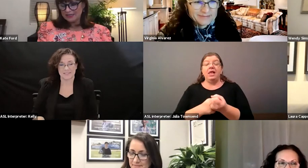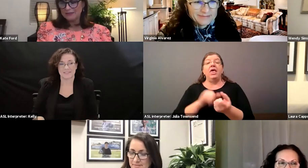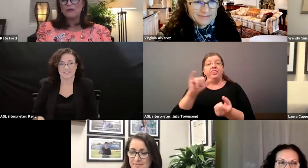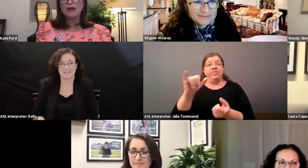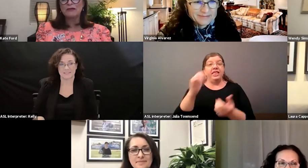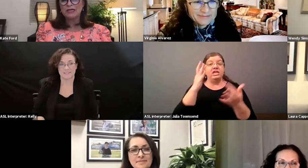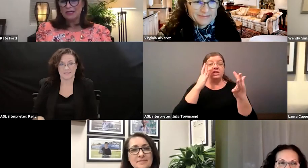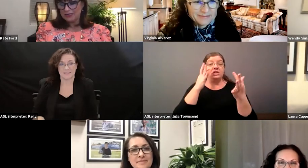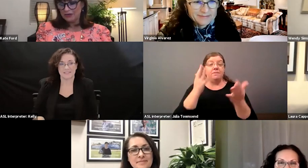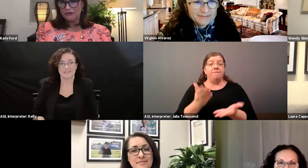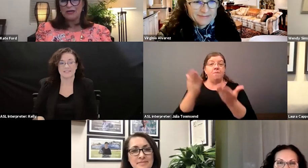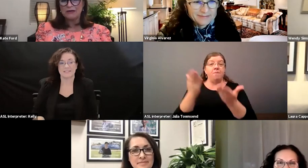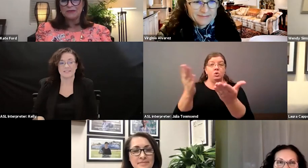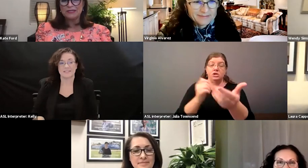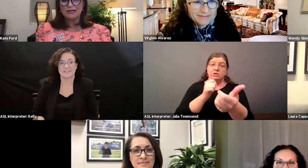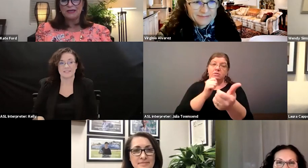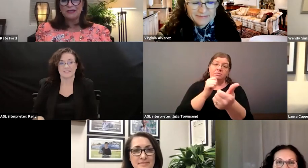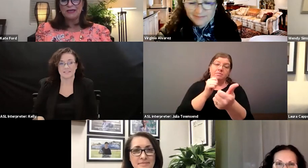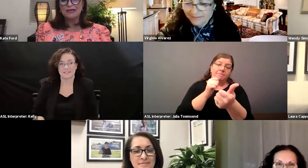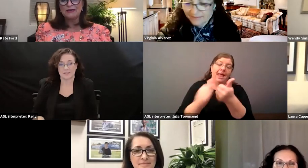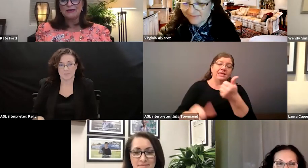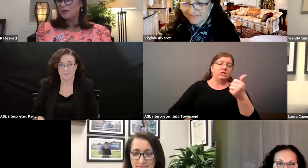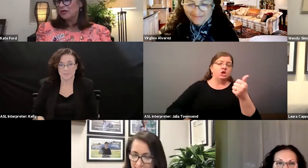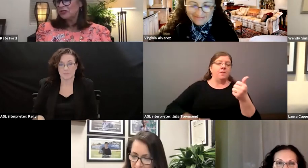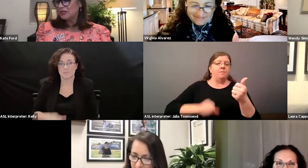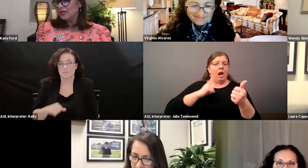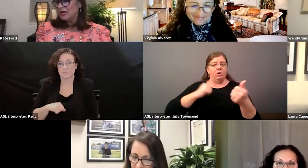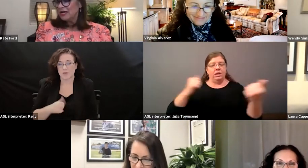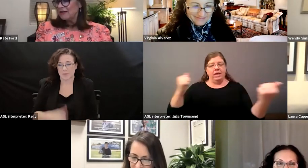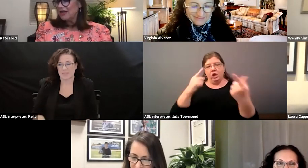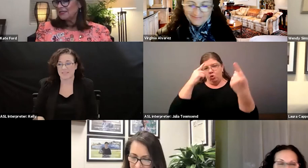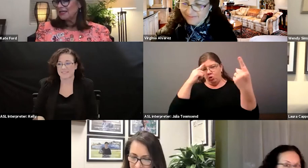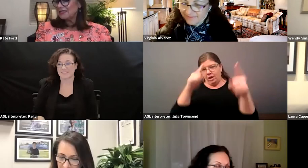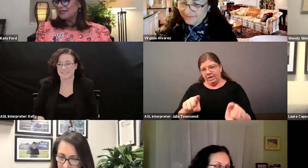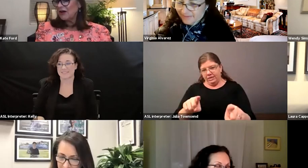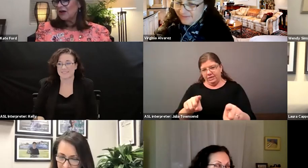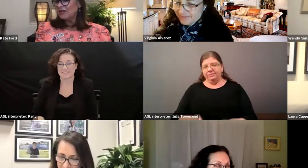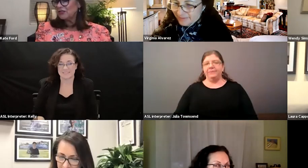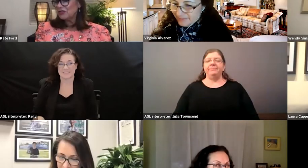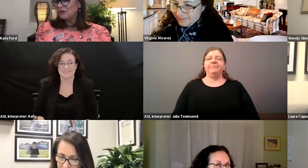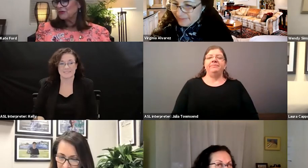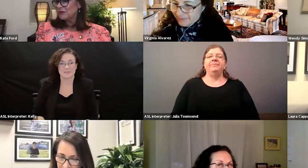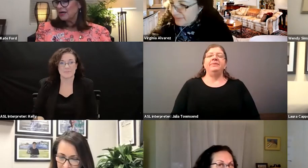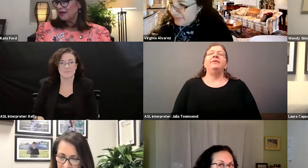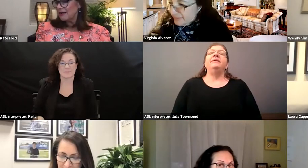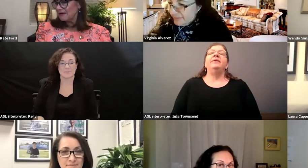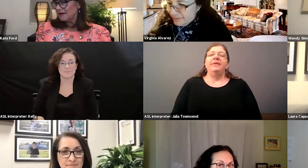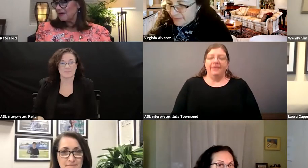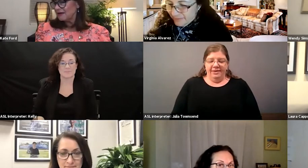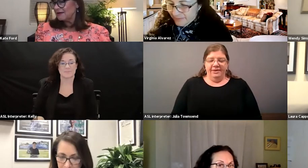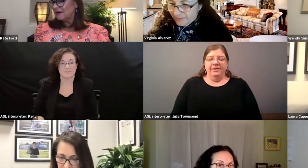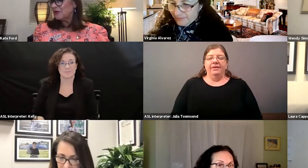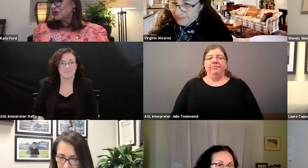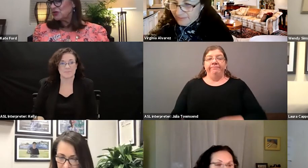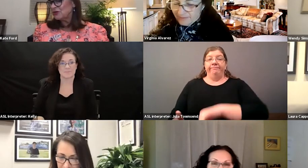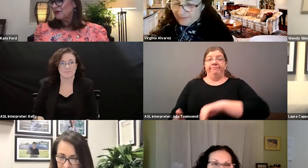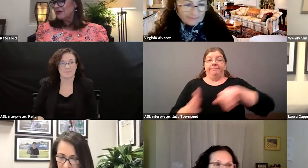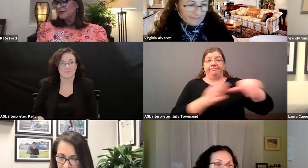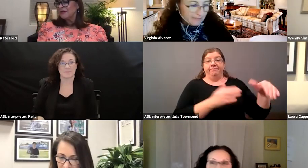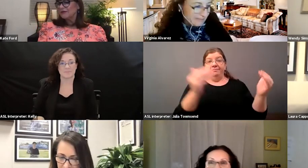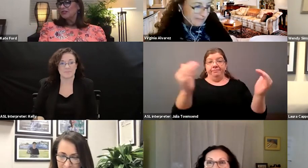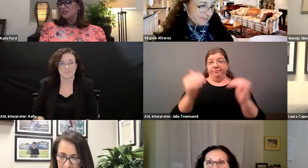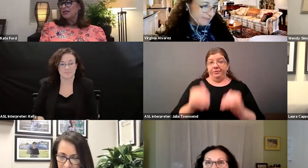passes proudly and unanimously thank you so much that takes us on to uh number